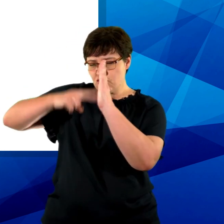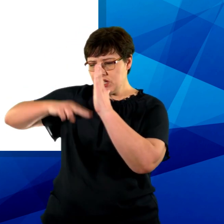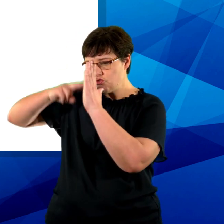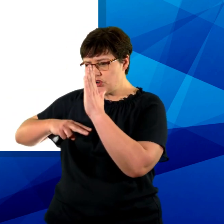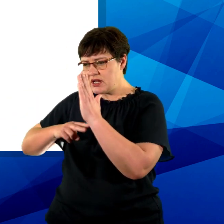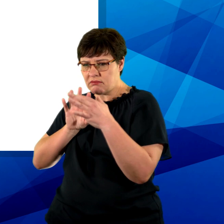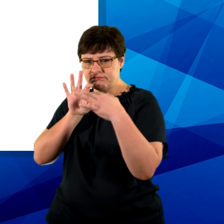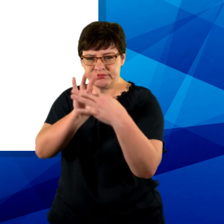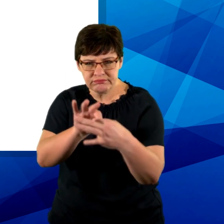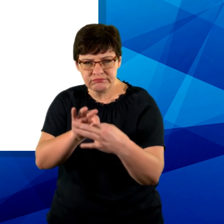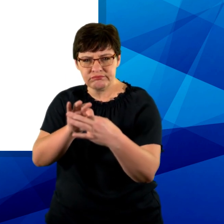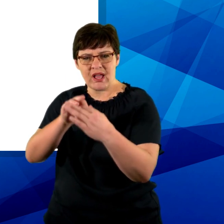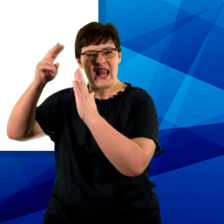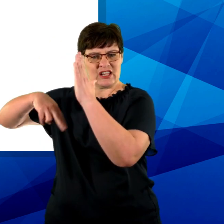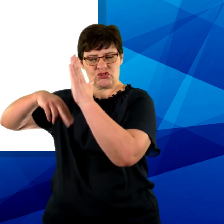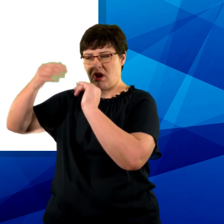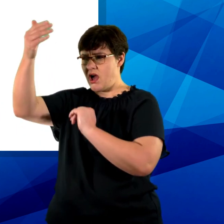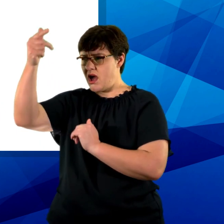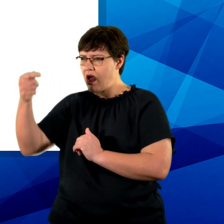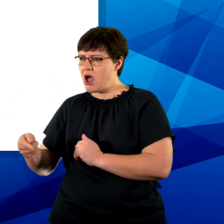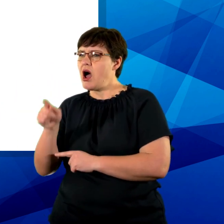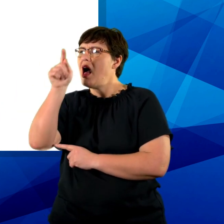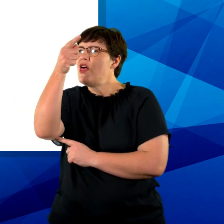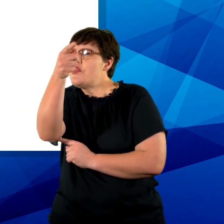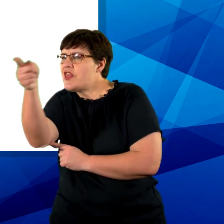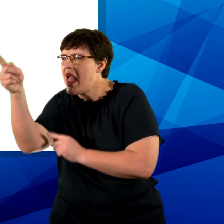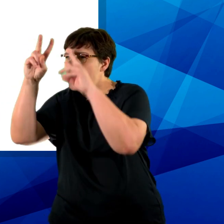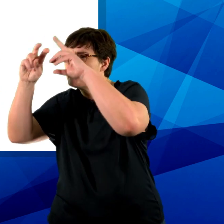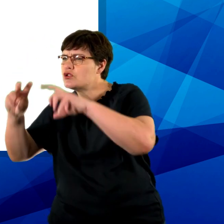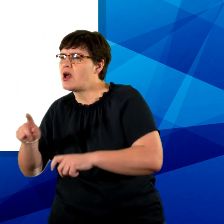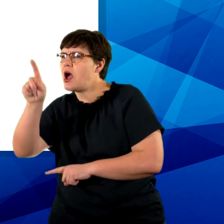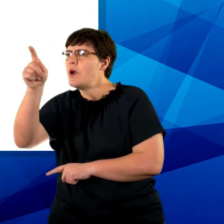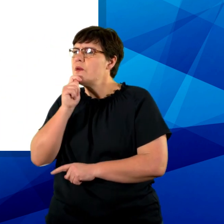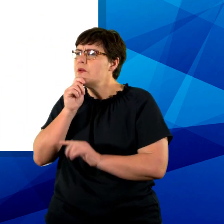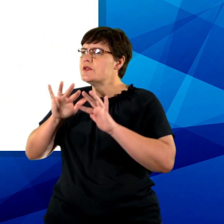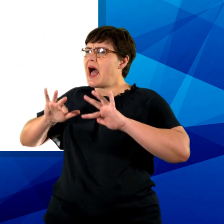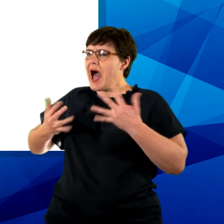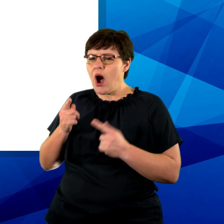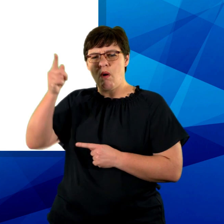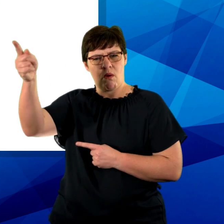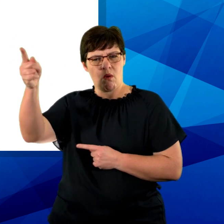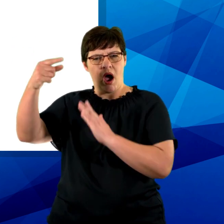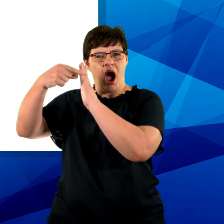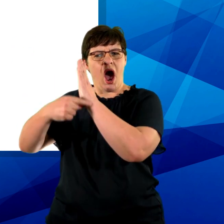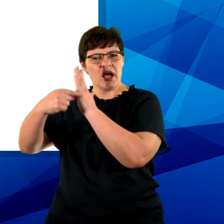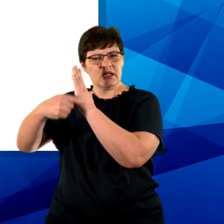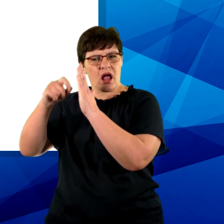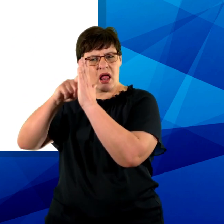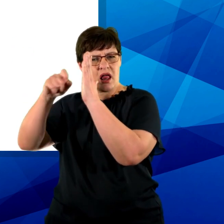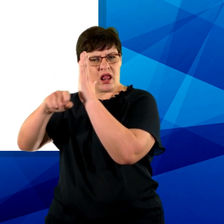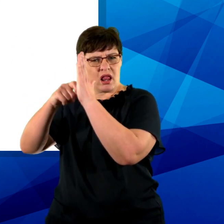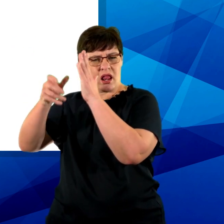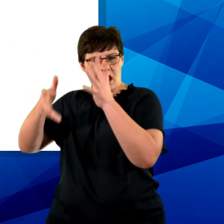should also get an idea of the self-mention trend in your discipline. Consider academic articles in your field of study.